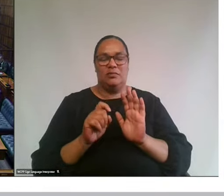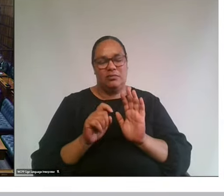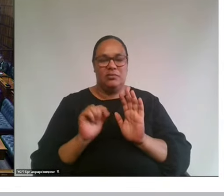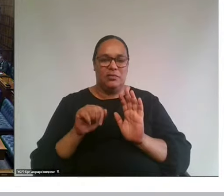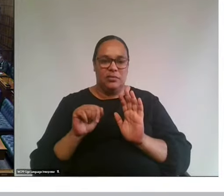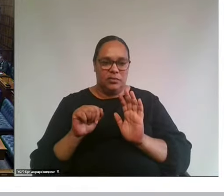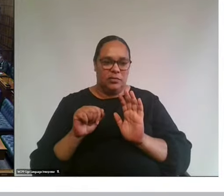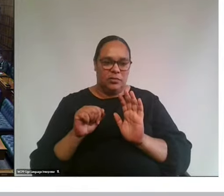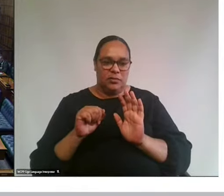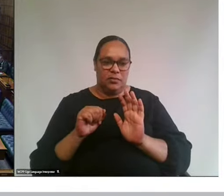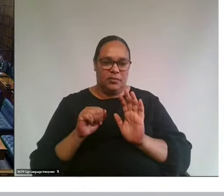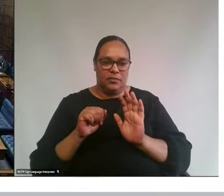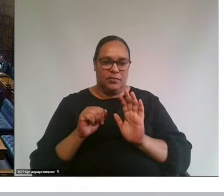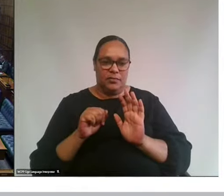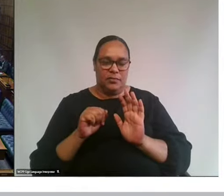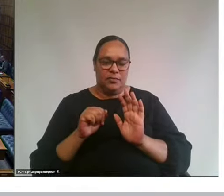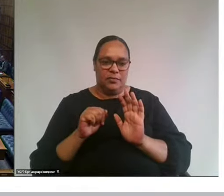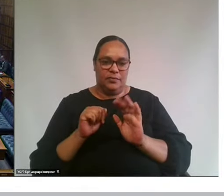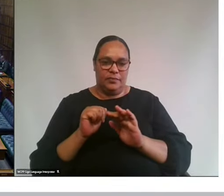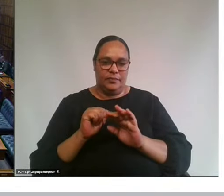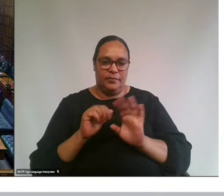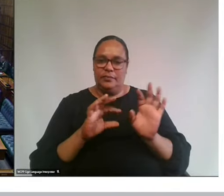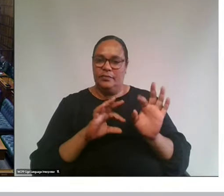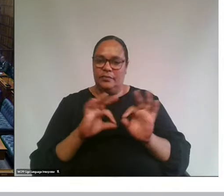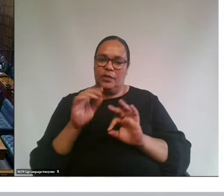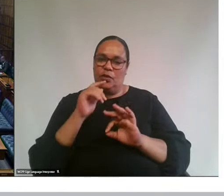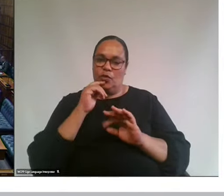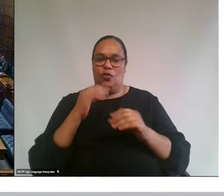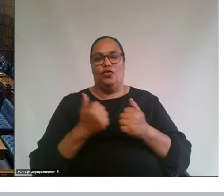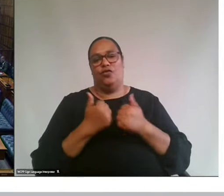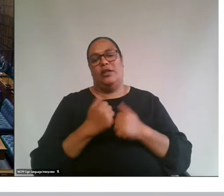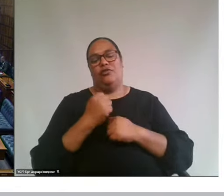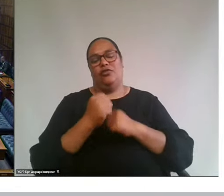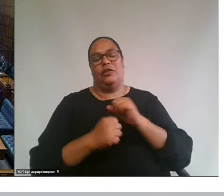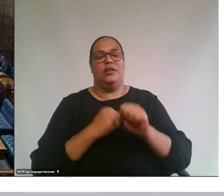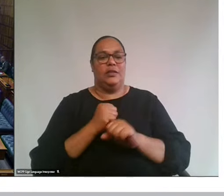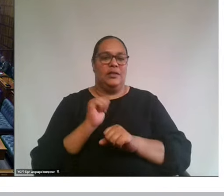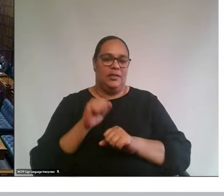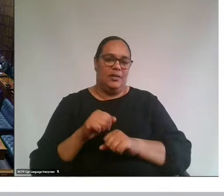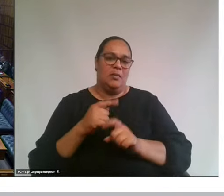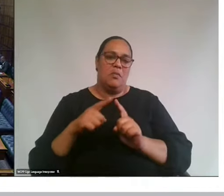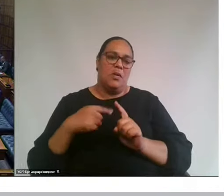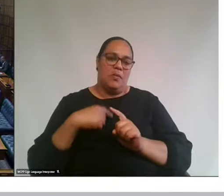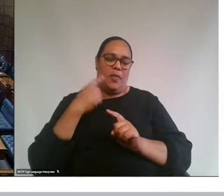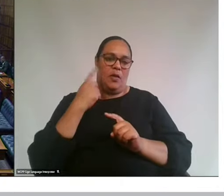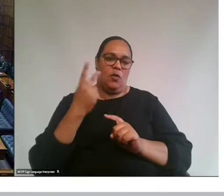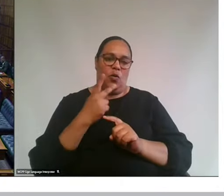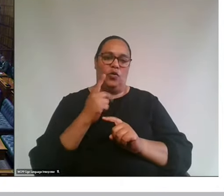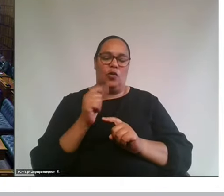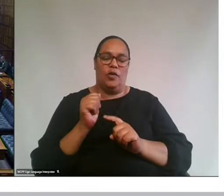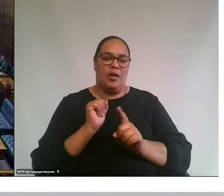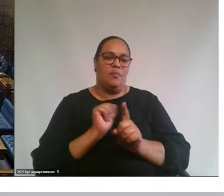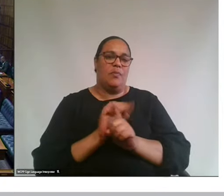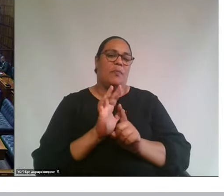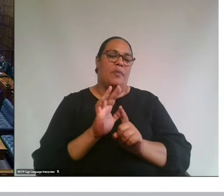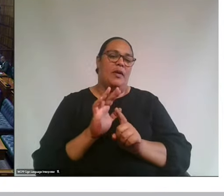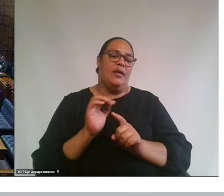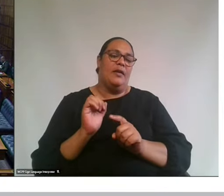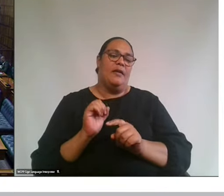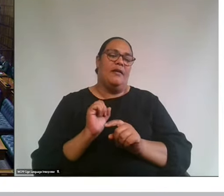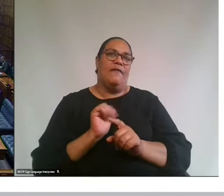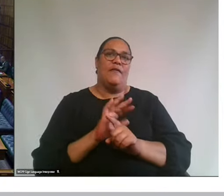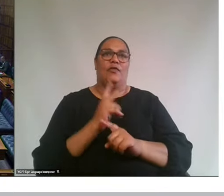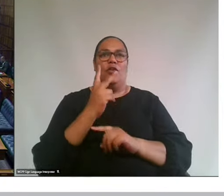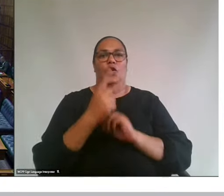it um these have been quite a challenging year and I think think also the knock on effect of the last two